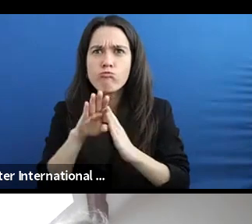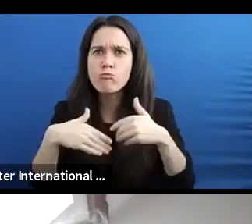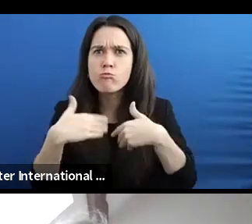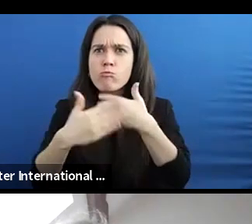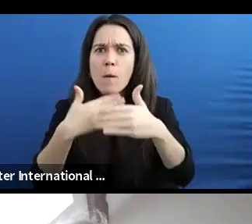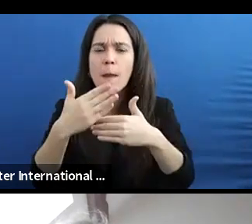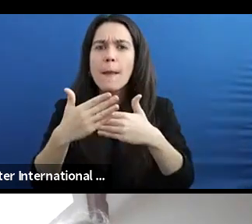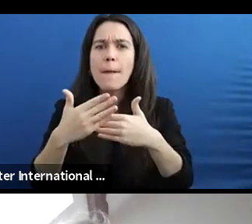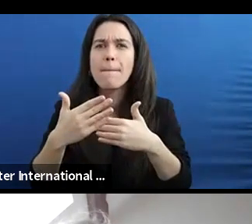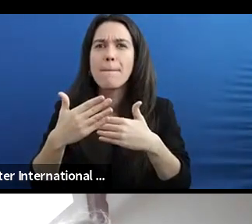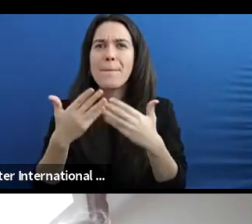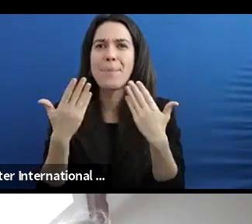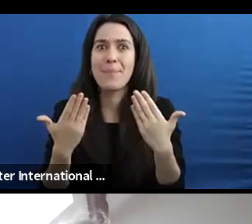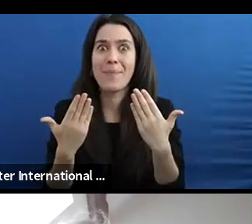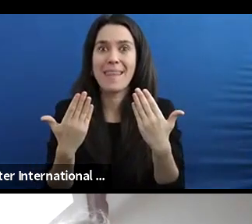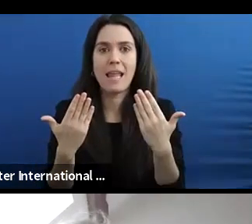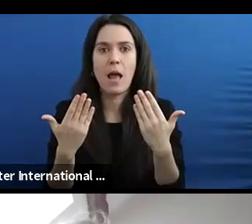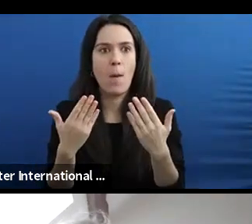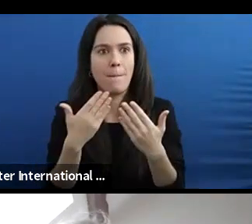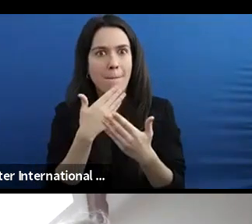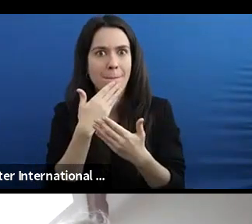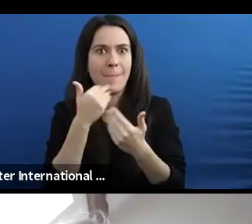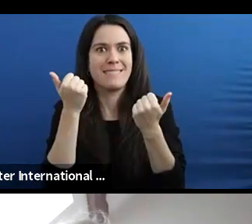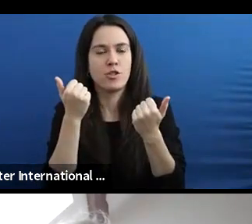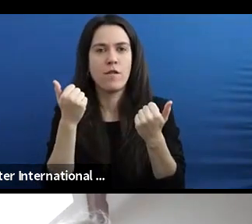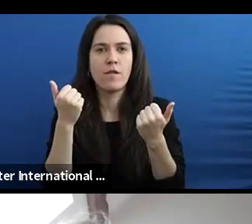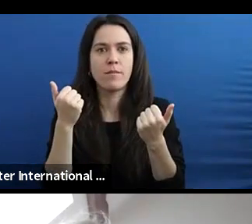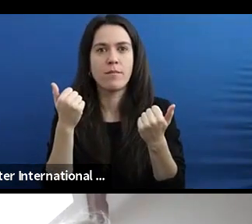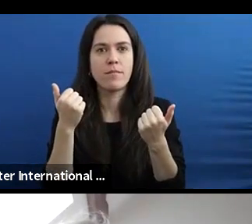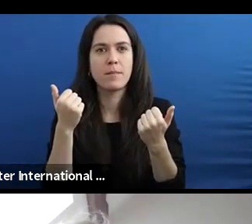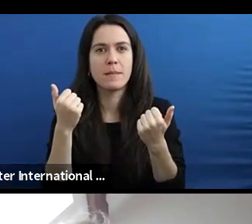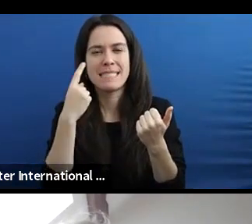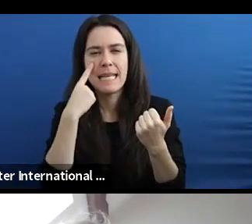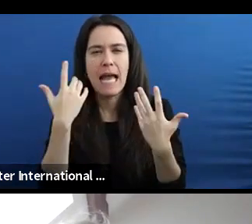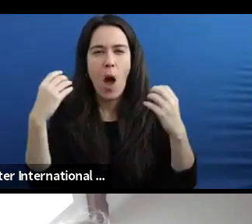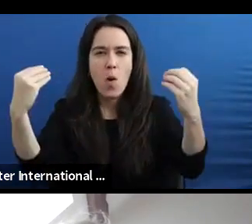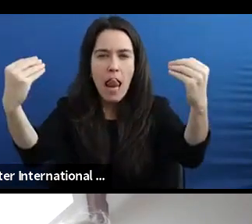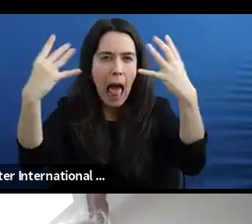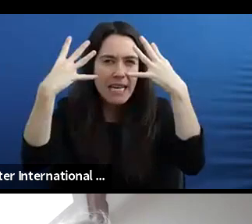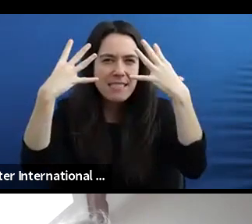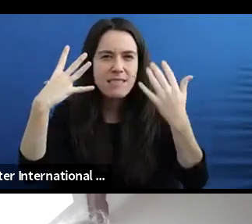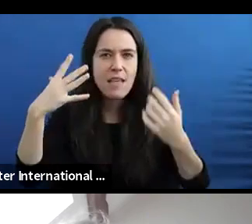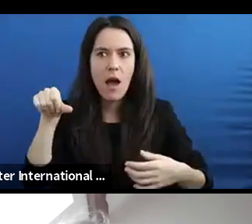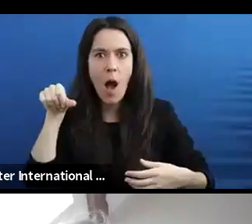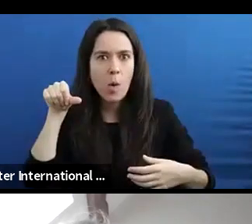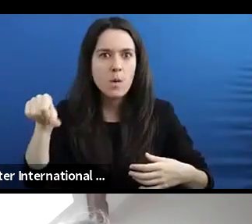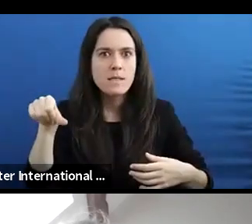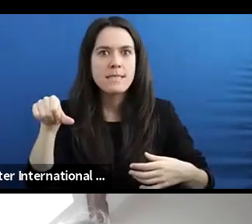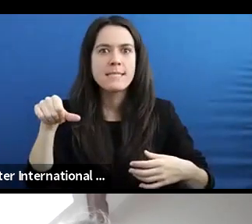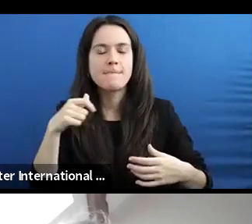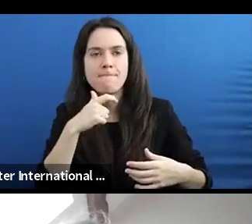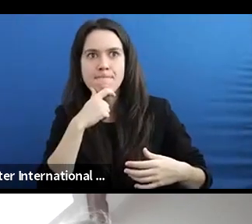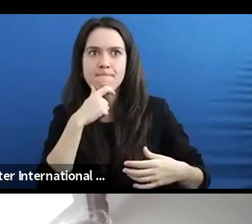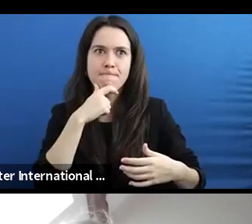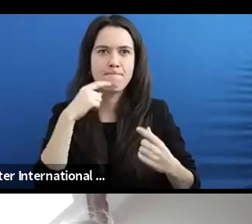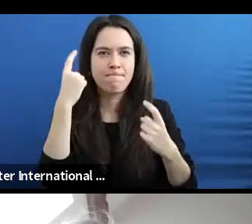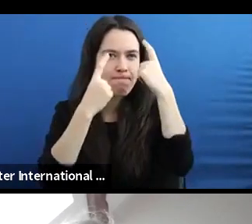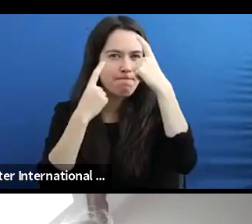are been realizing in the lighting, in energy, and as well in the question